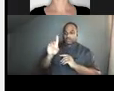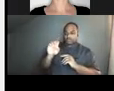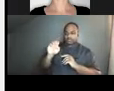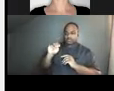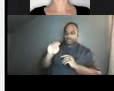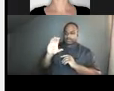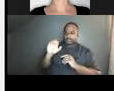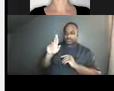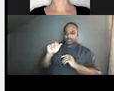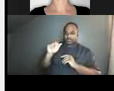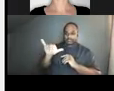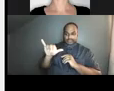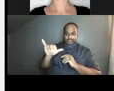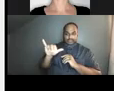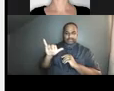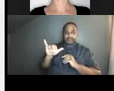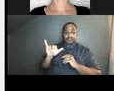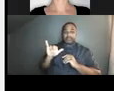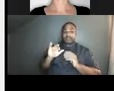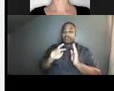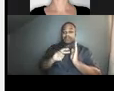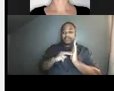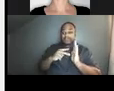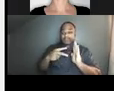theater. So theater should not be under